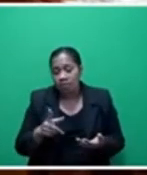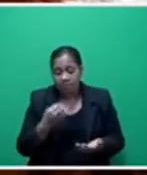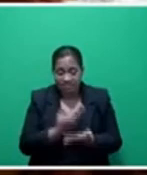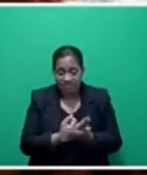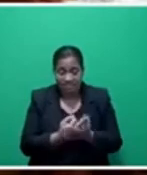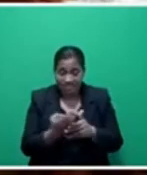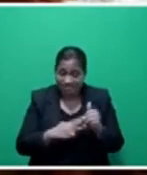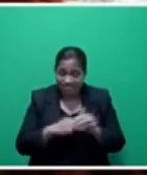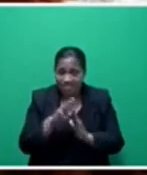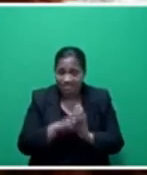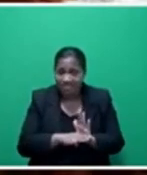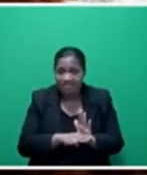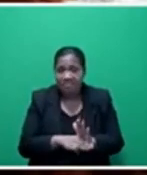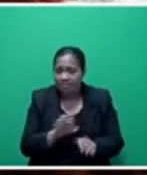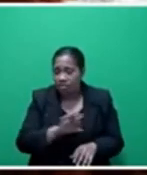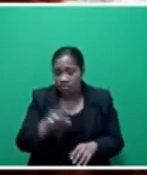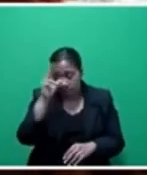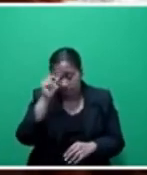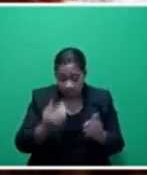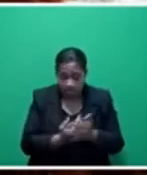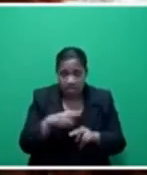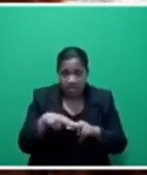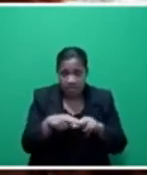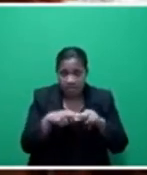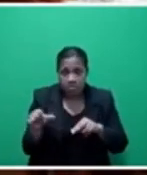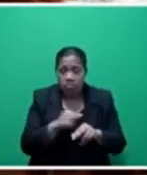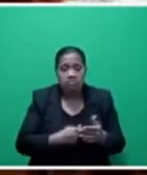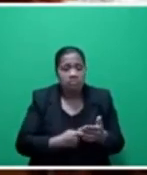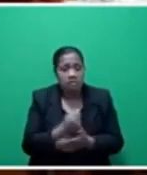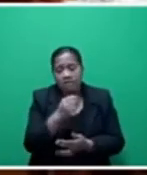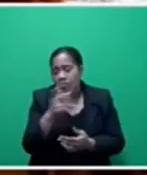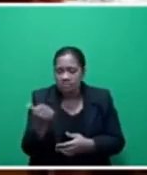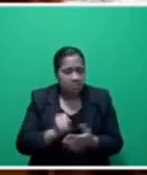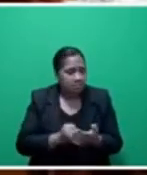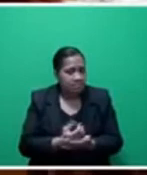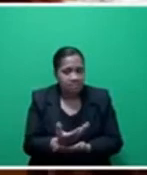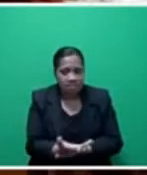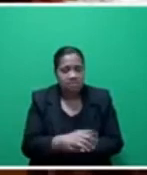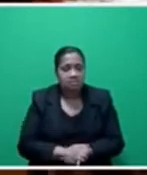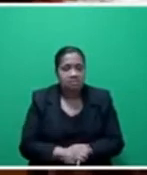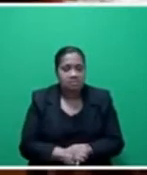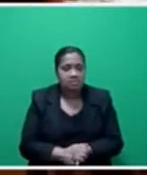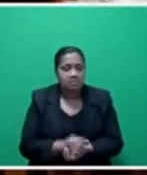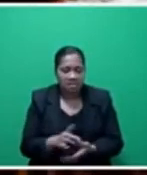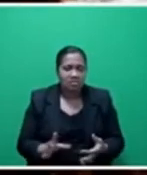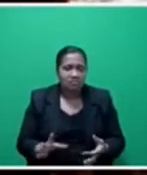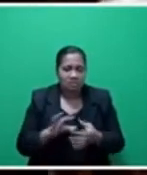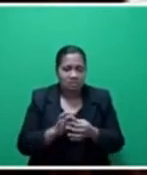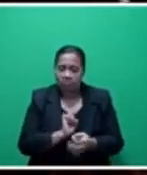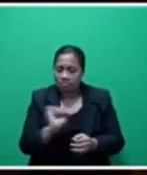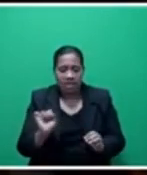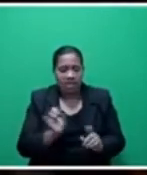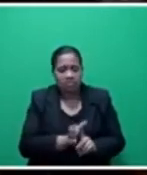financial management, non-Fijians entering Fiji should pay for any expenses incurred in relation to their